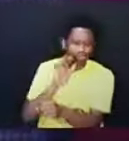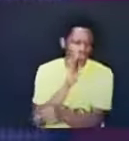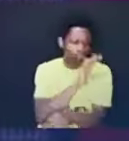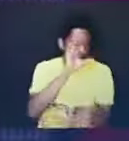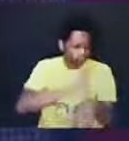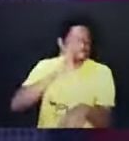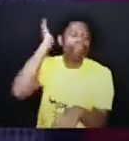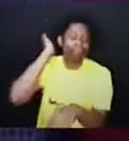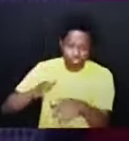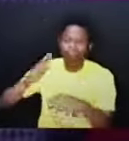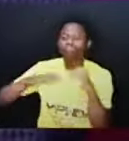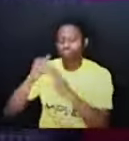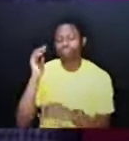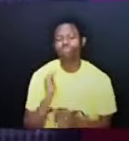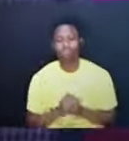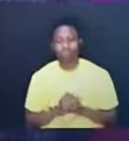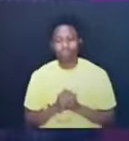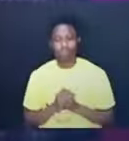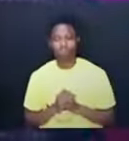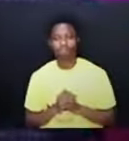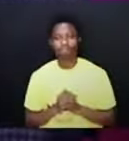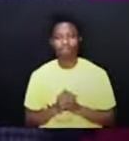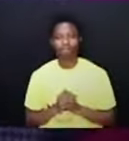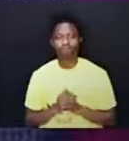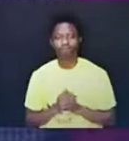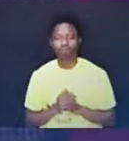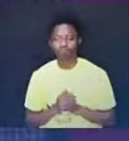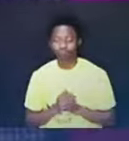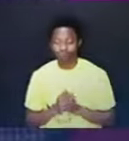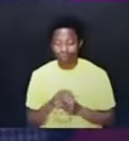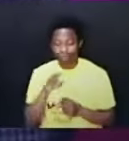Matthew chapter